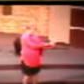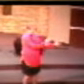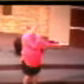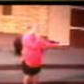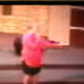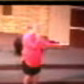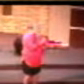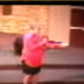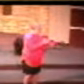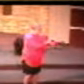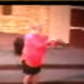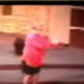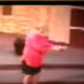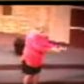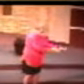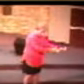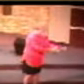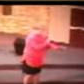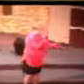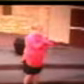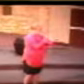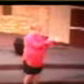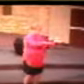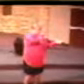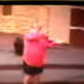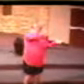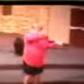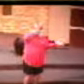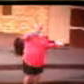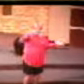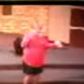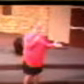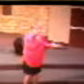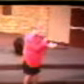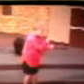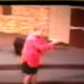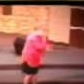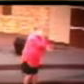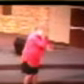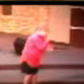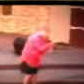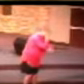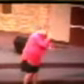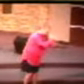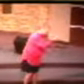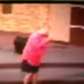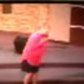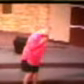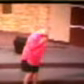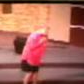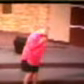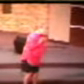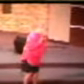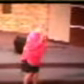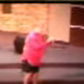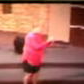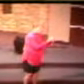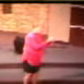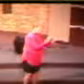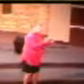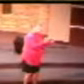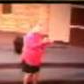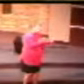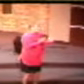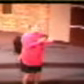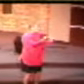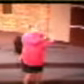says, you're going to receive power when the Holy Spirit comes upon you, and because the Holy Spirit is upon you, you're going to move across boundaries and